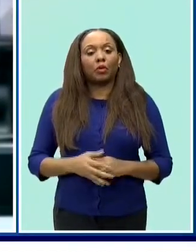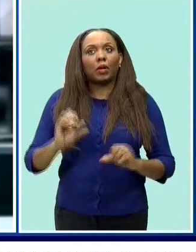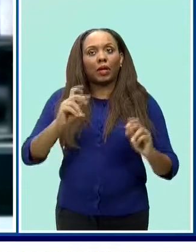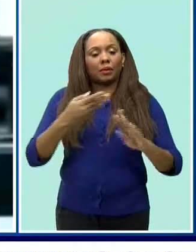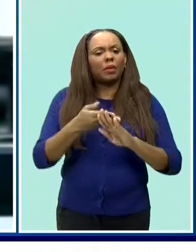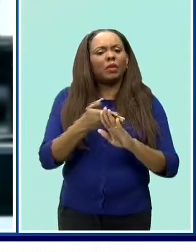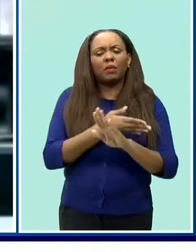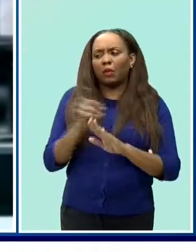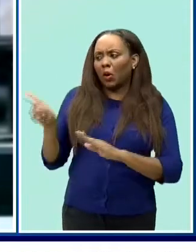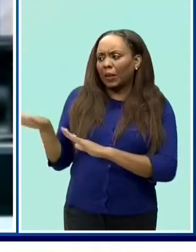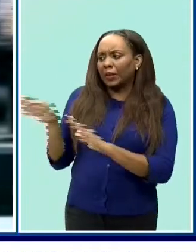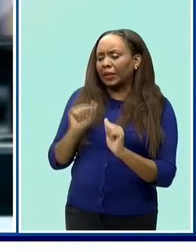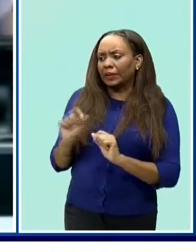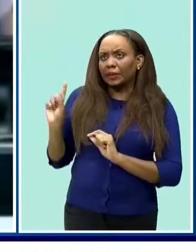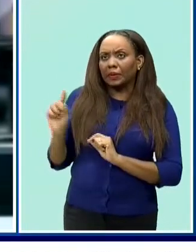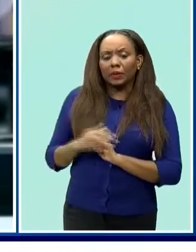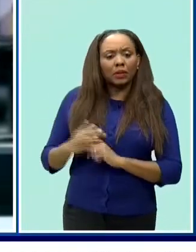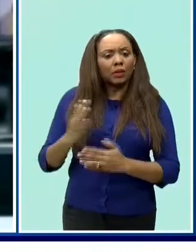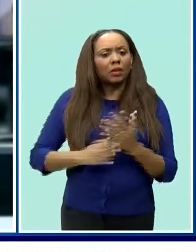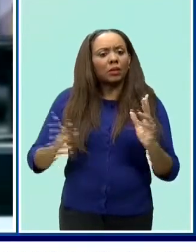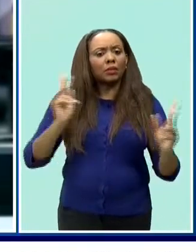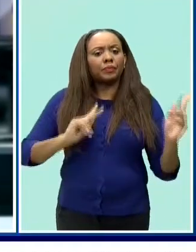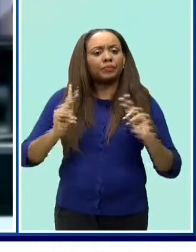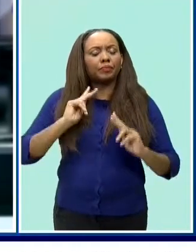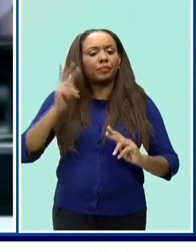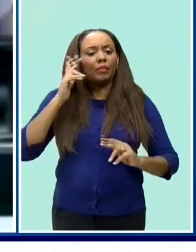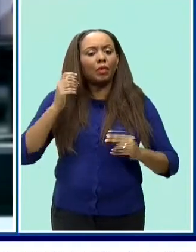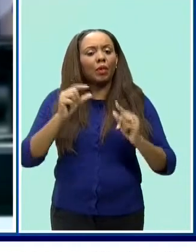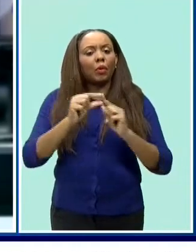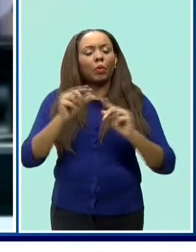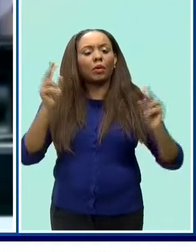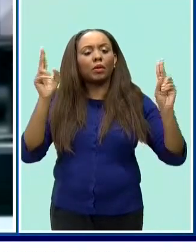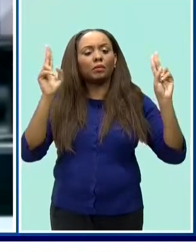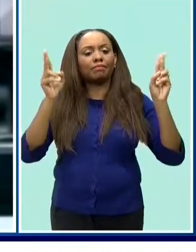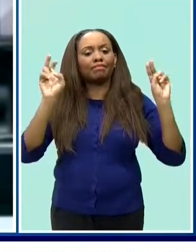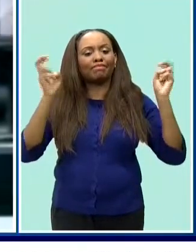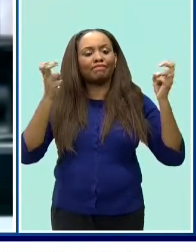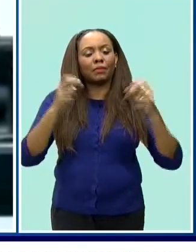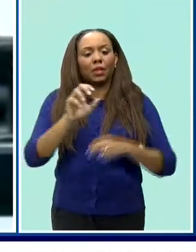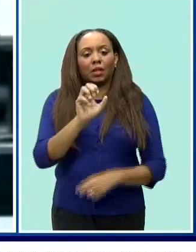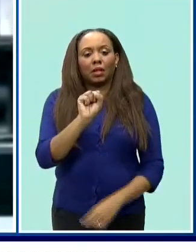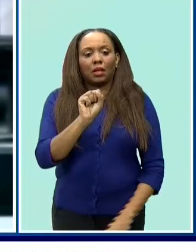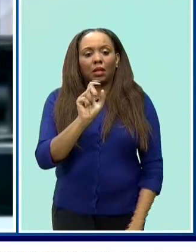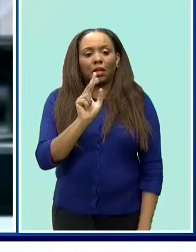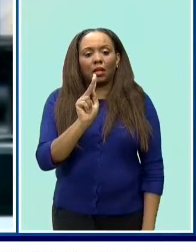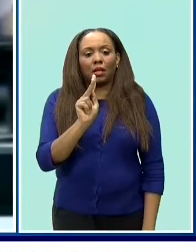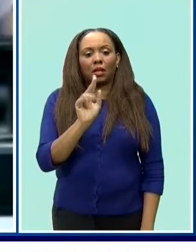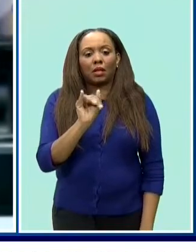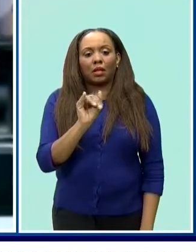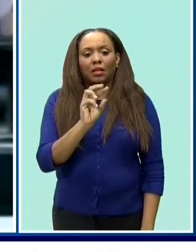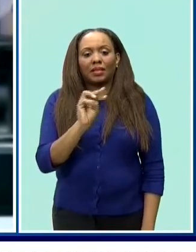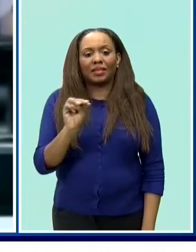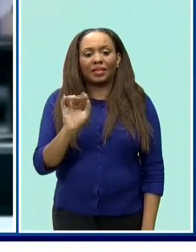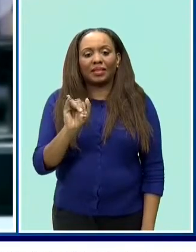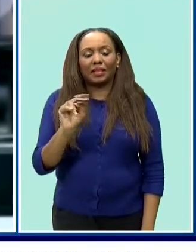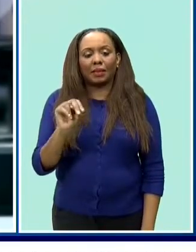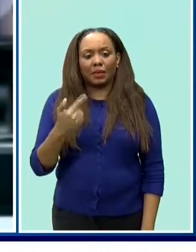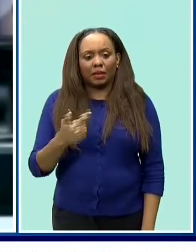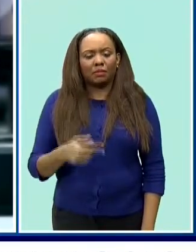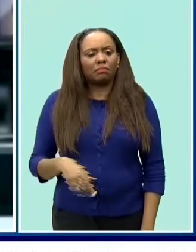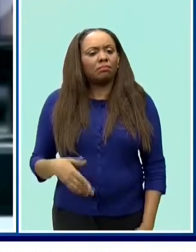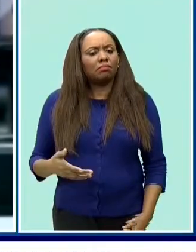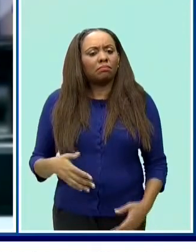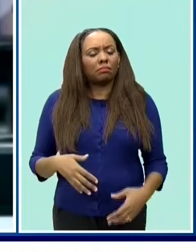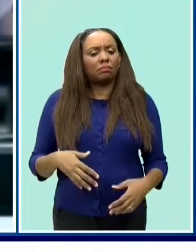go, some people may be watching and hearing us use the term skimming. Can you break that down for our viewers? What exactly is skimming? Okay,